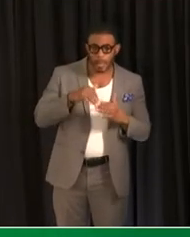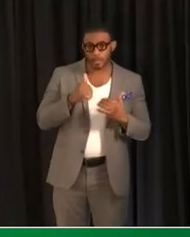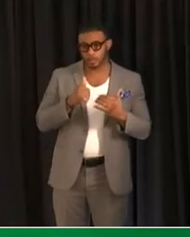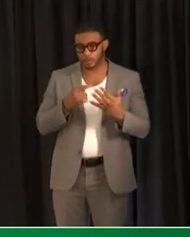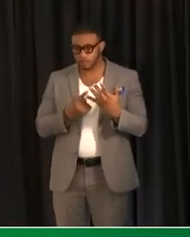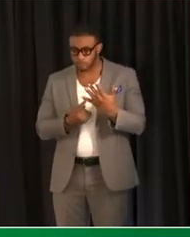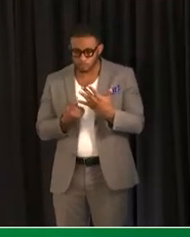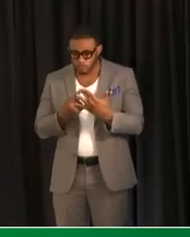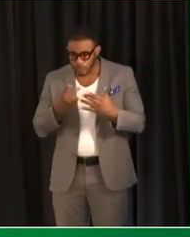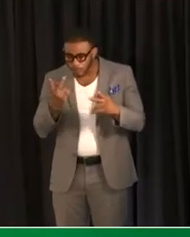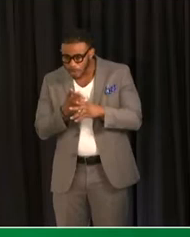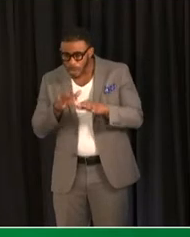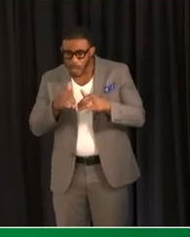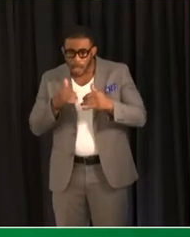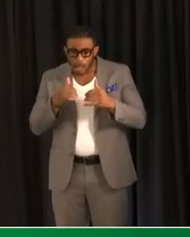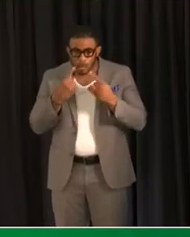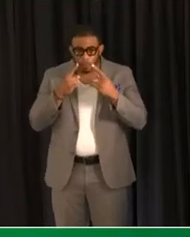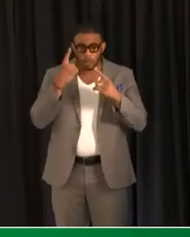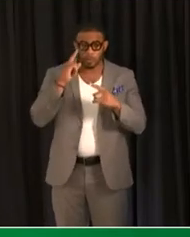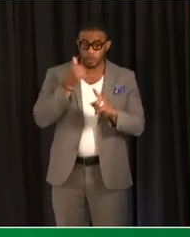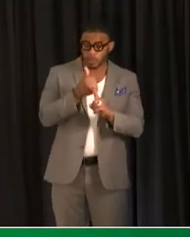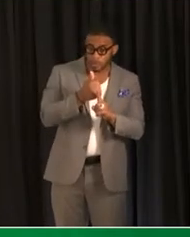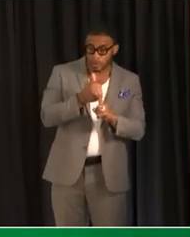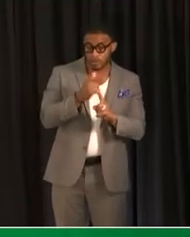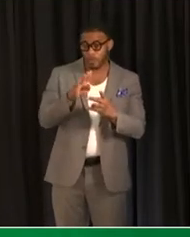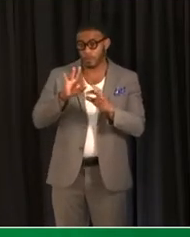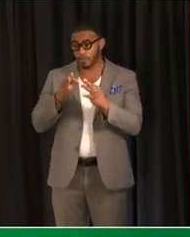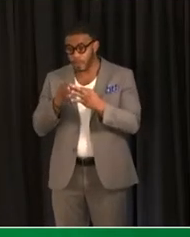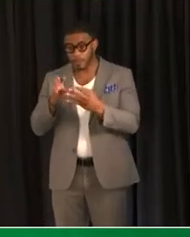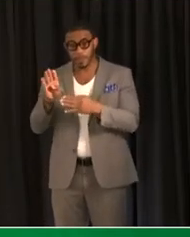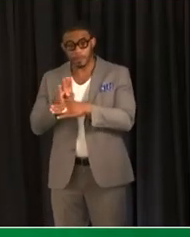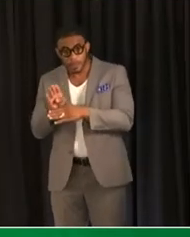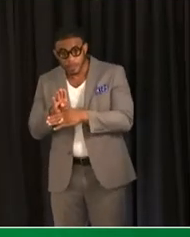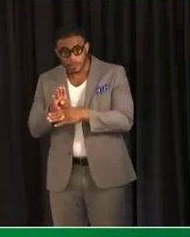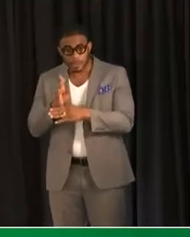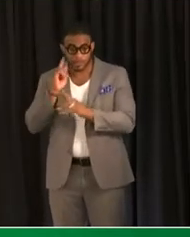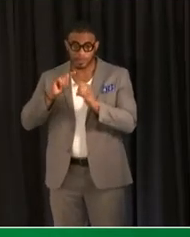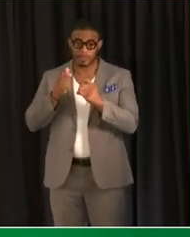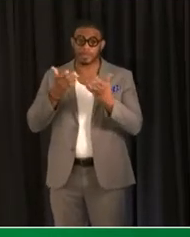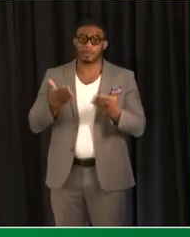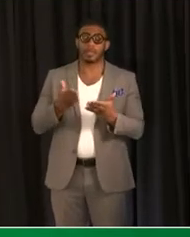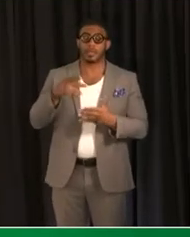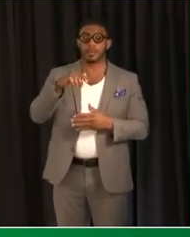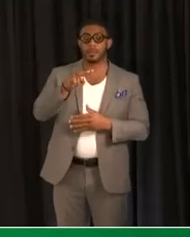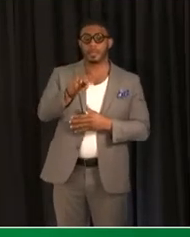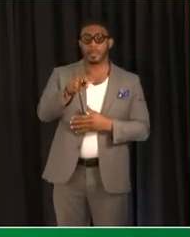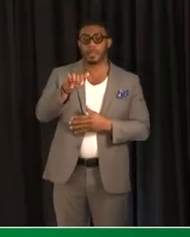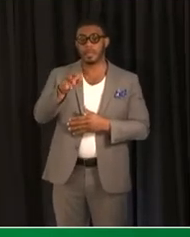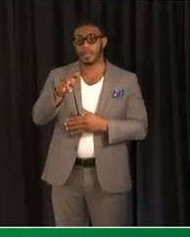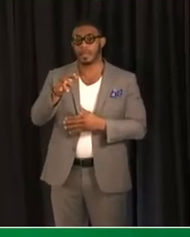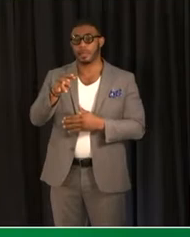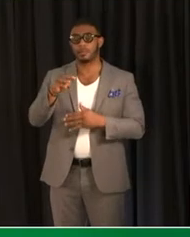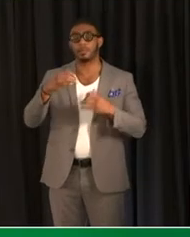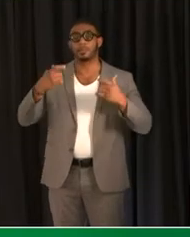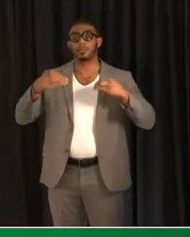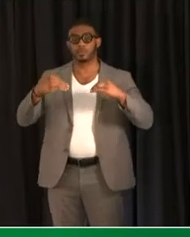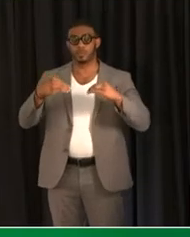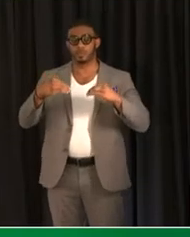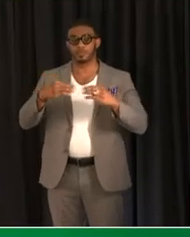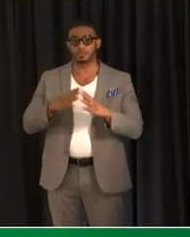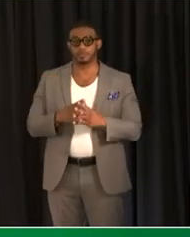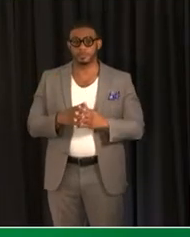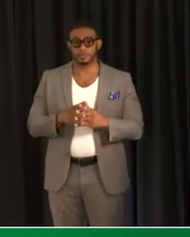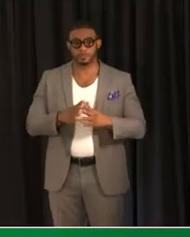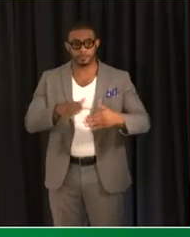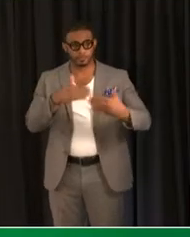how she's navigated the pandemic for herself, for her family, and for her team at Pan Am Supermarket. So with